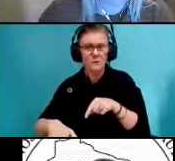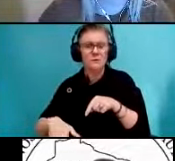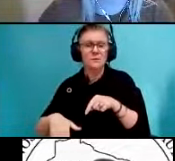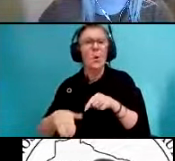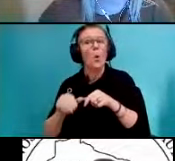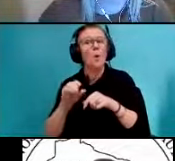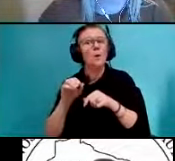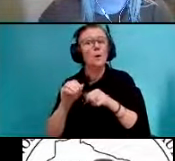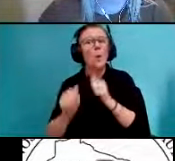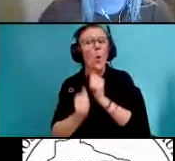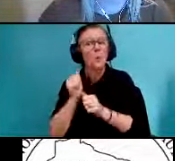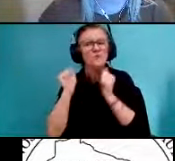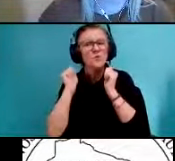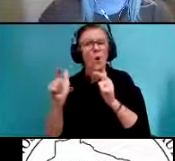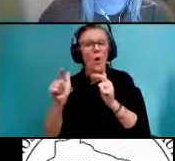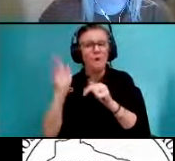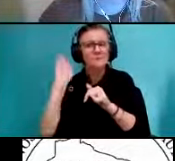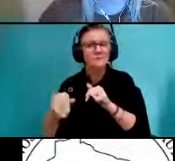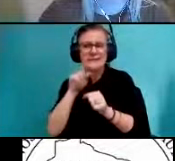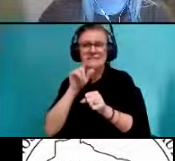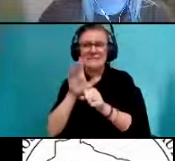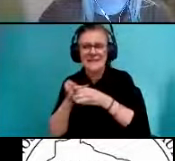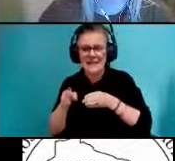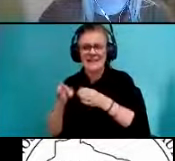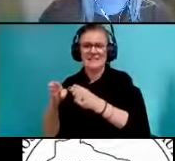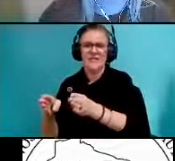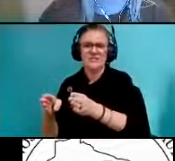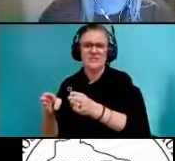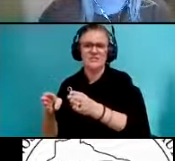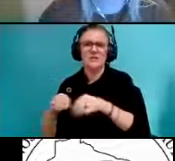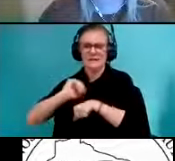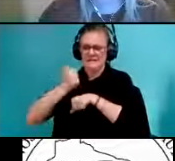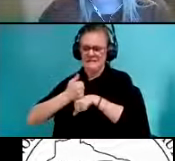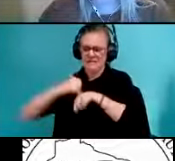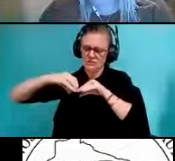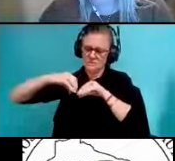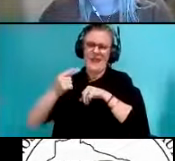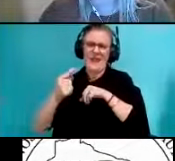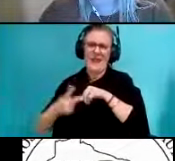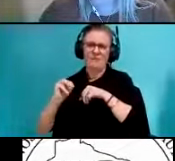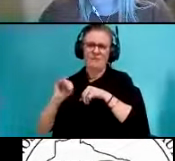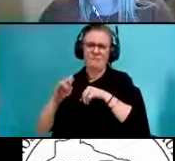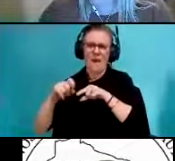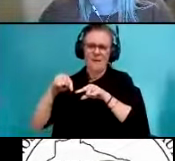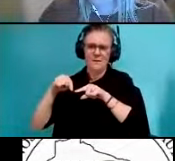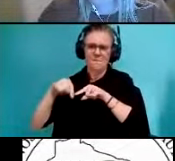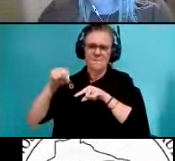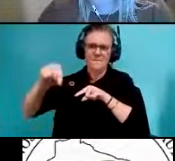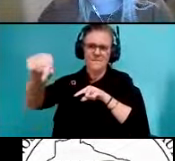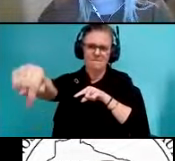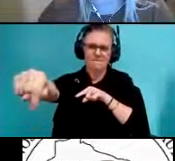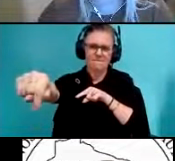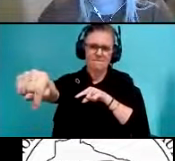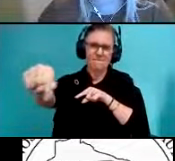entirely in dedicated lanes, with station spacing a half mile or more apart. So those